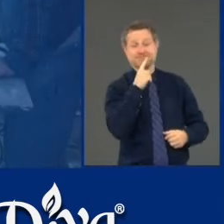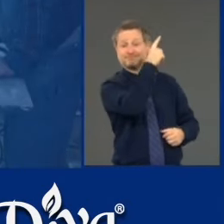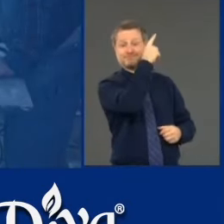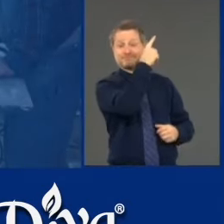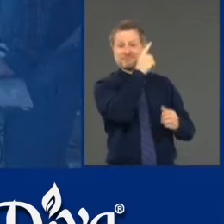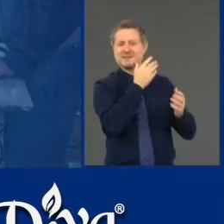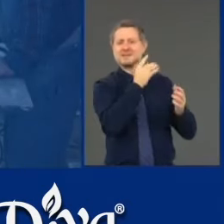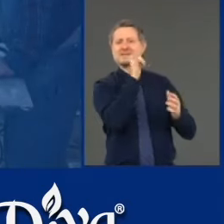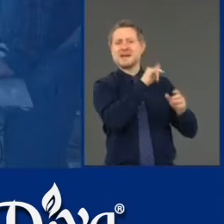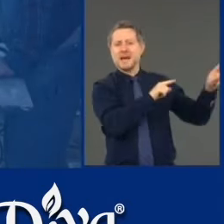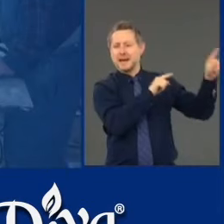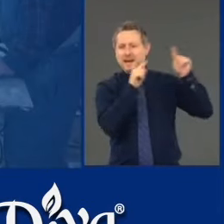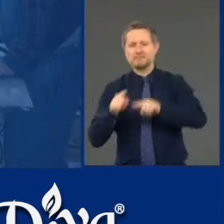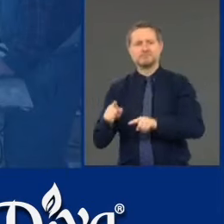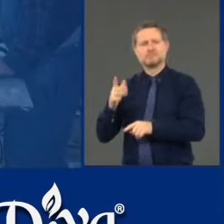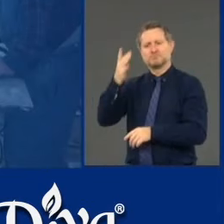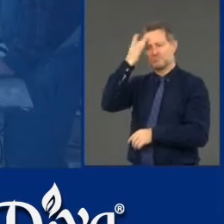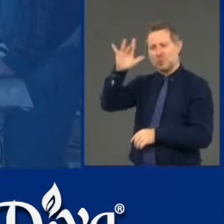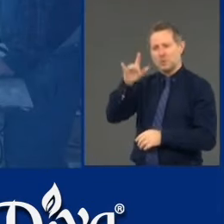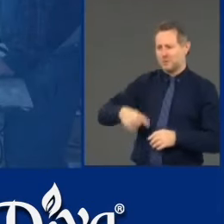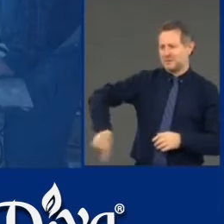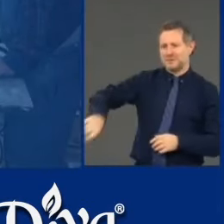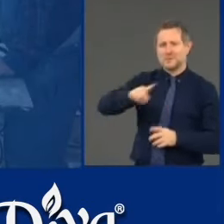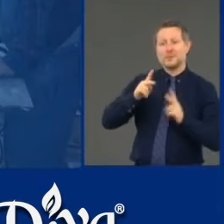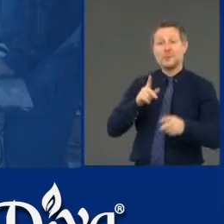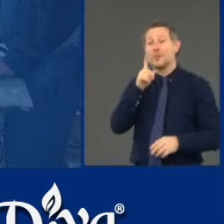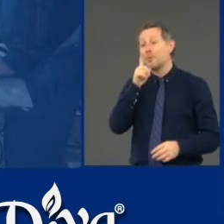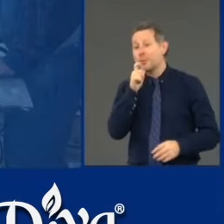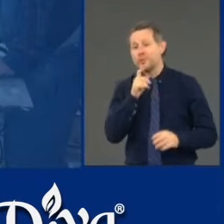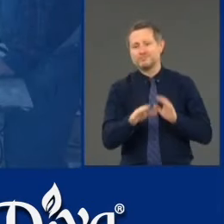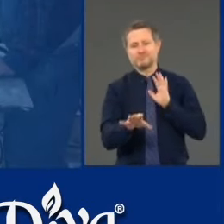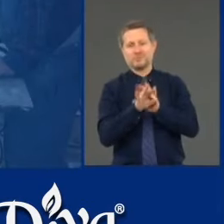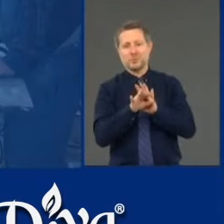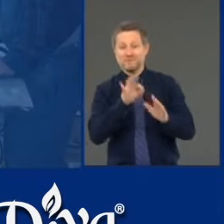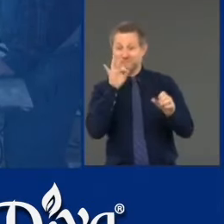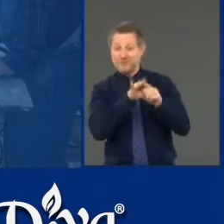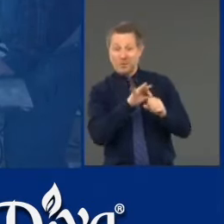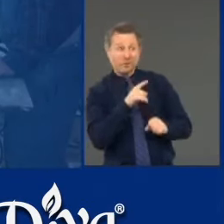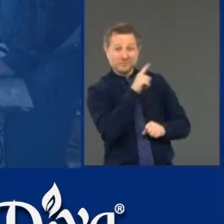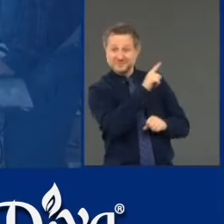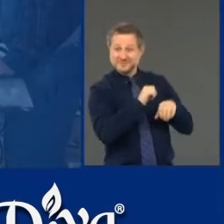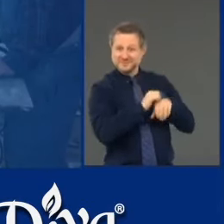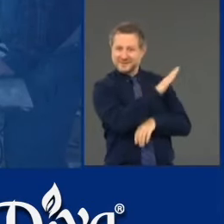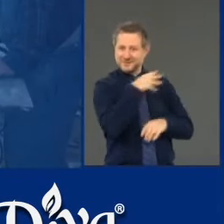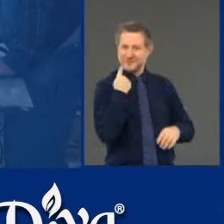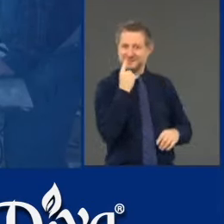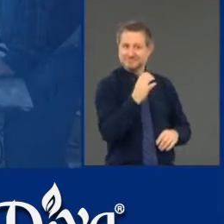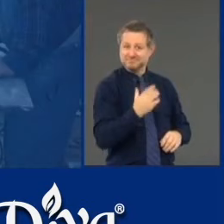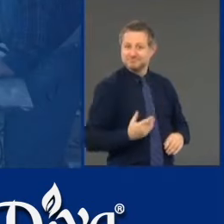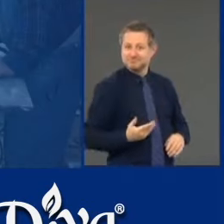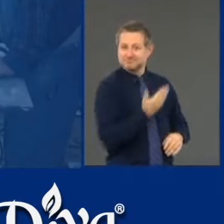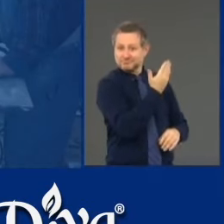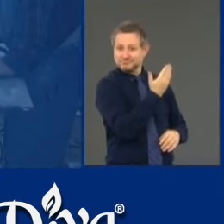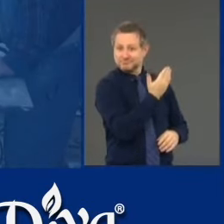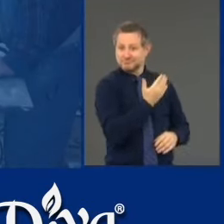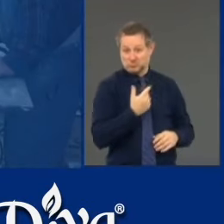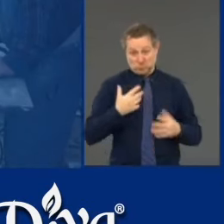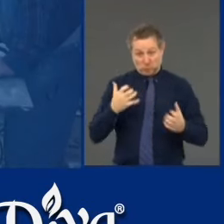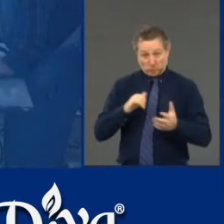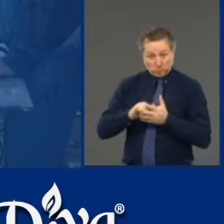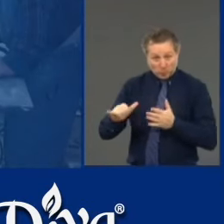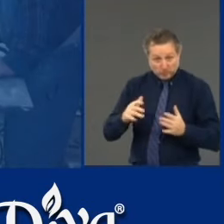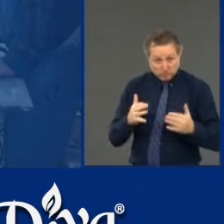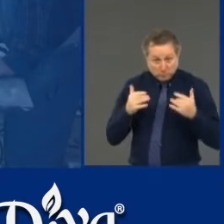that federal government. Because New York, to move forward and move forward quickly, we need a federal government as a